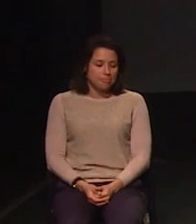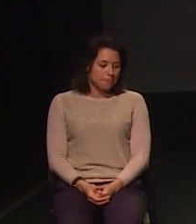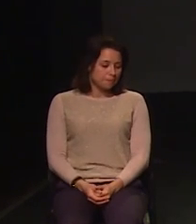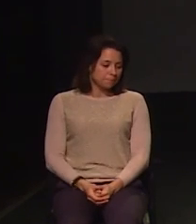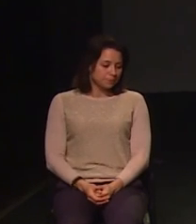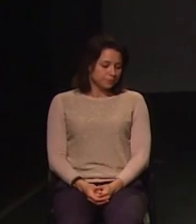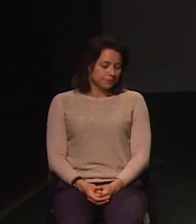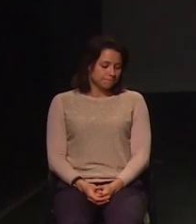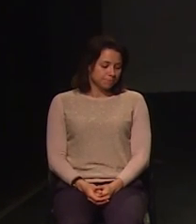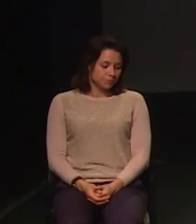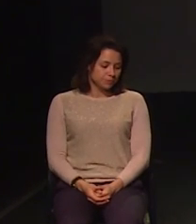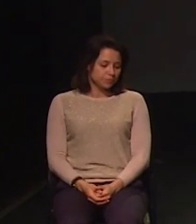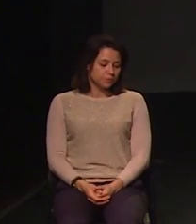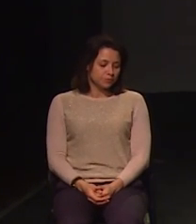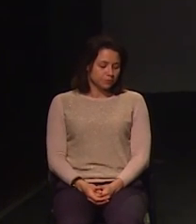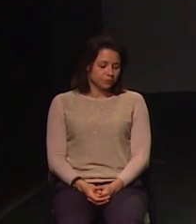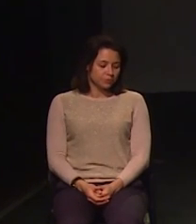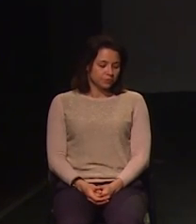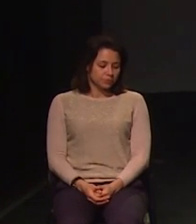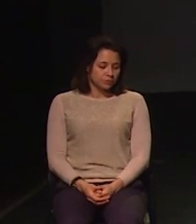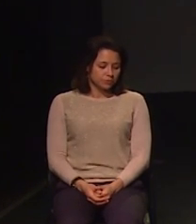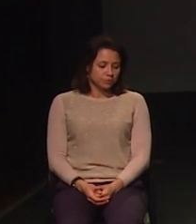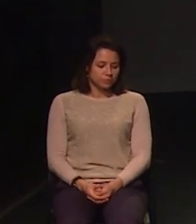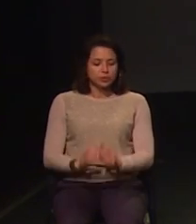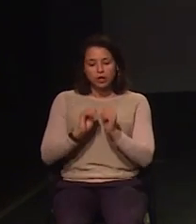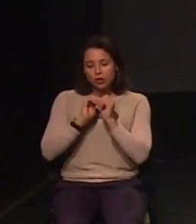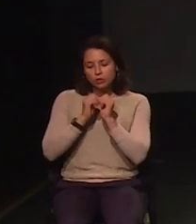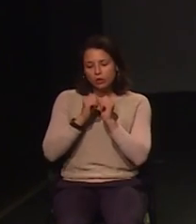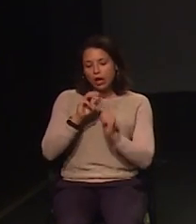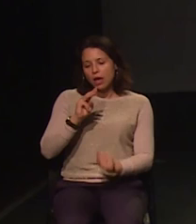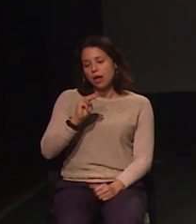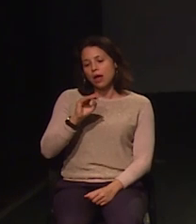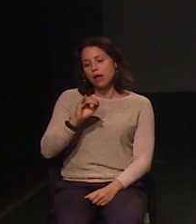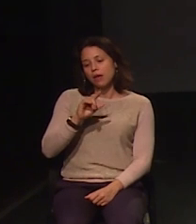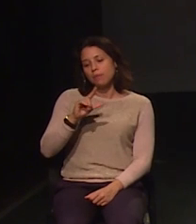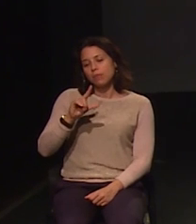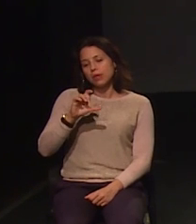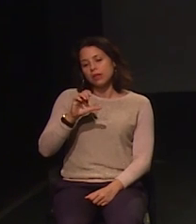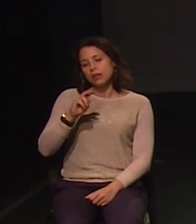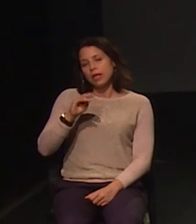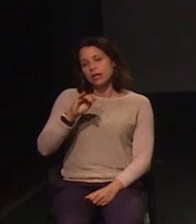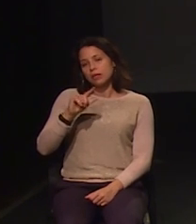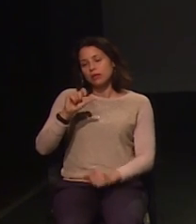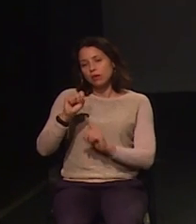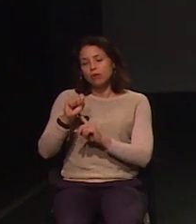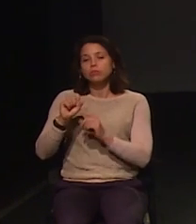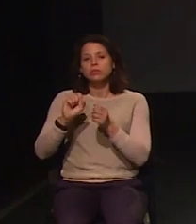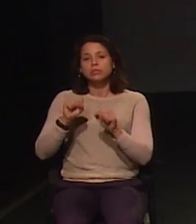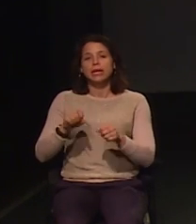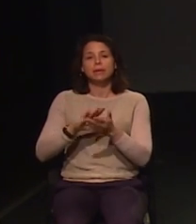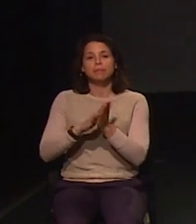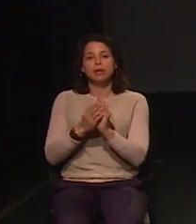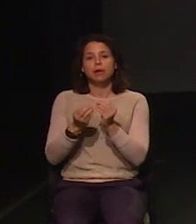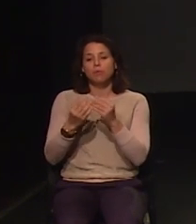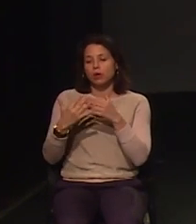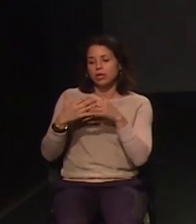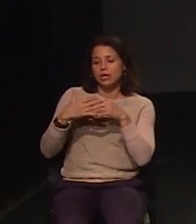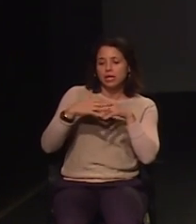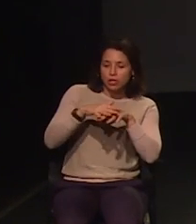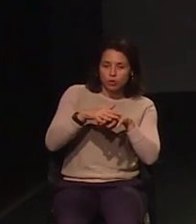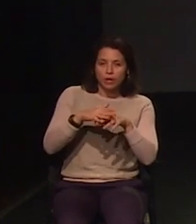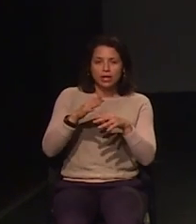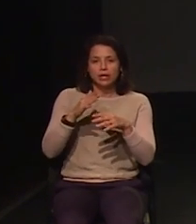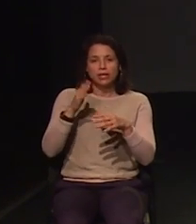how millennials can become more integrated into the future of our boards is a particular interest of mine. And I